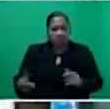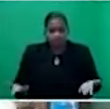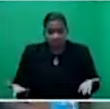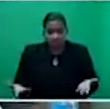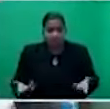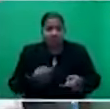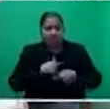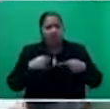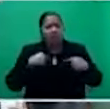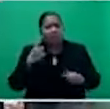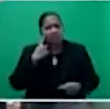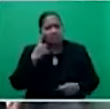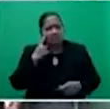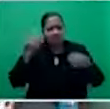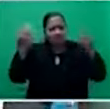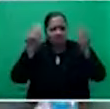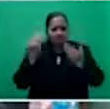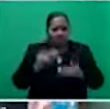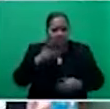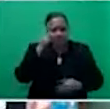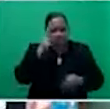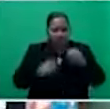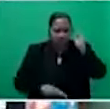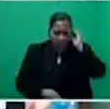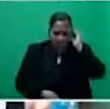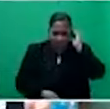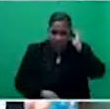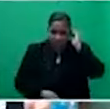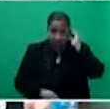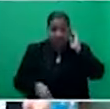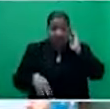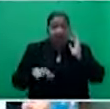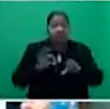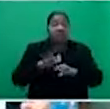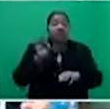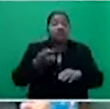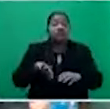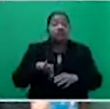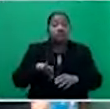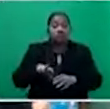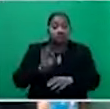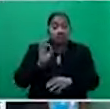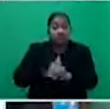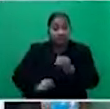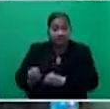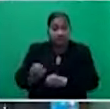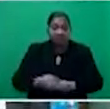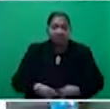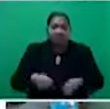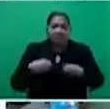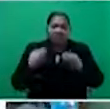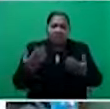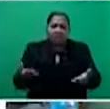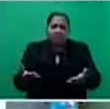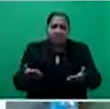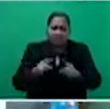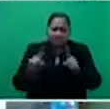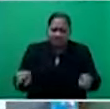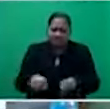Speaker, sir, the Elections Office have just recently issued notices to NFP and